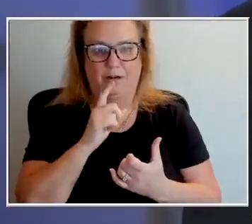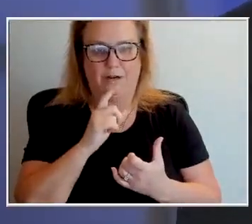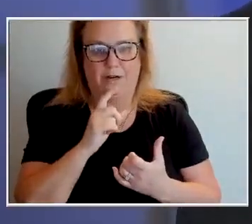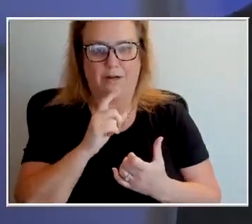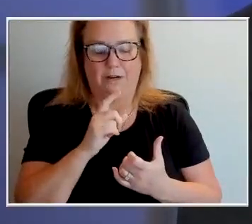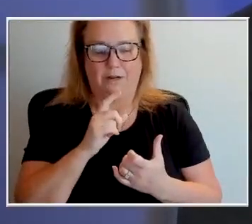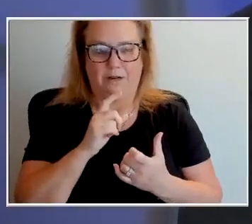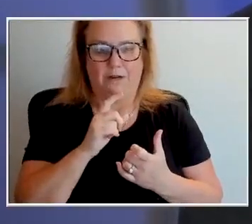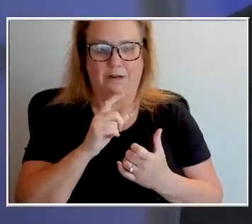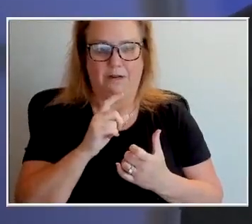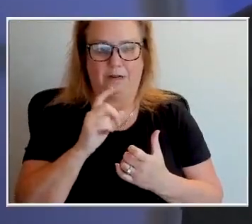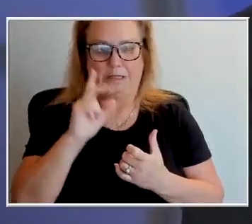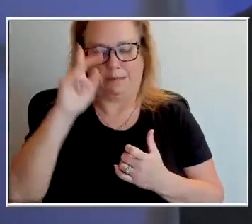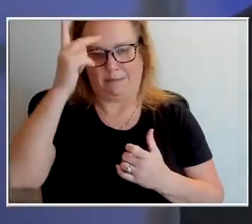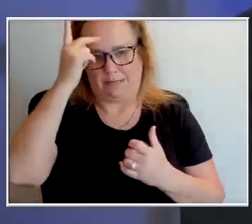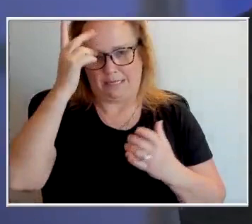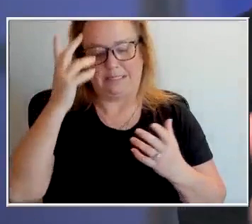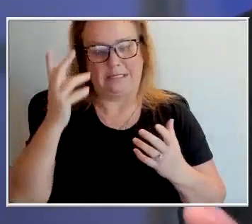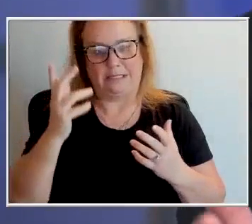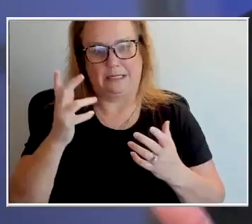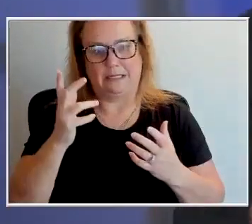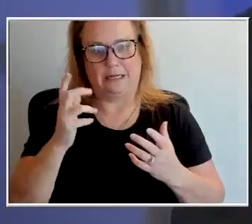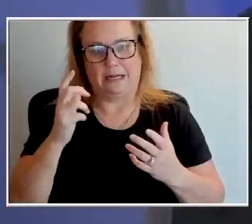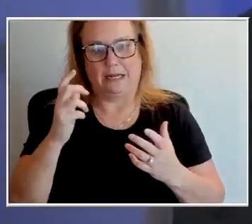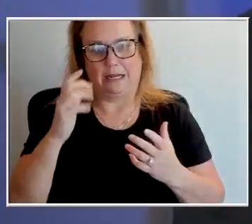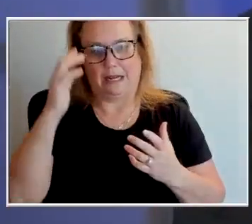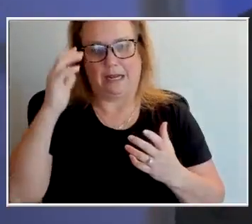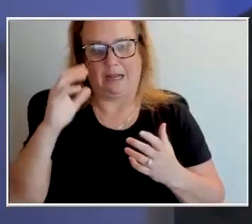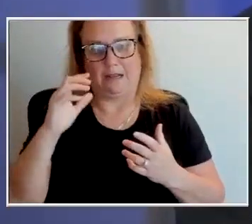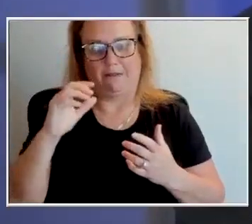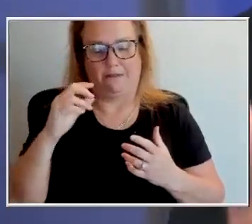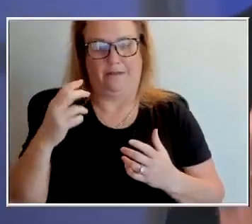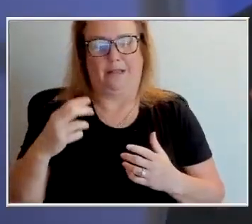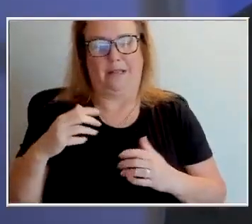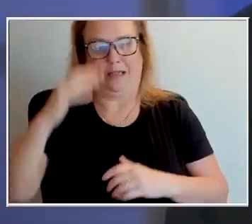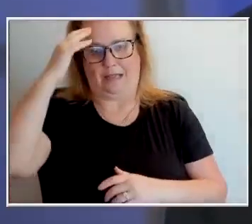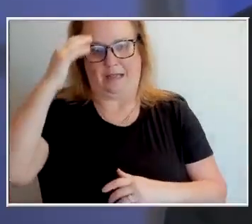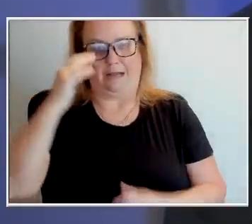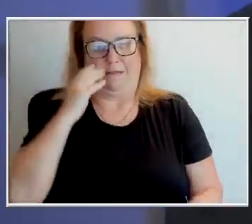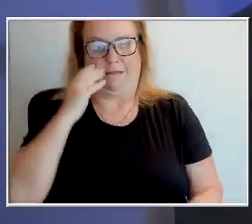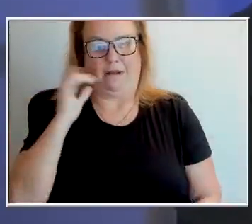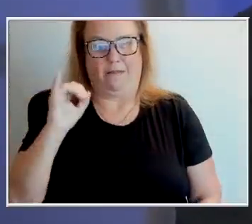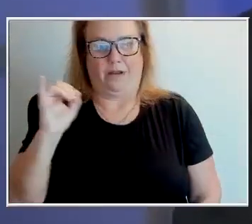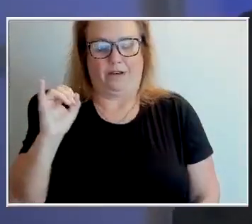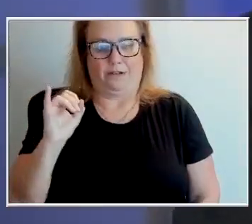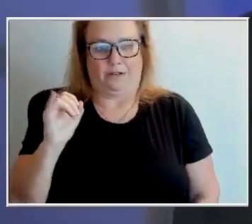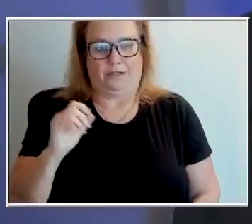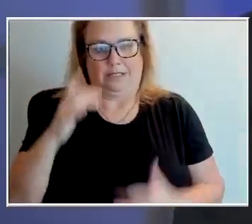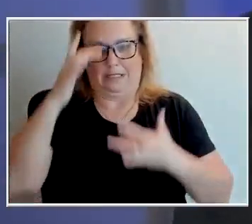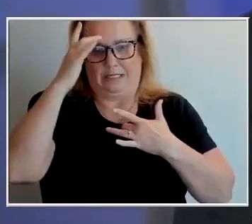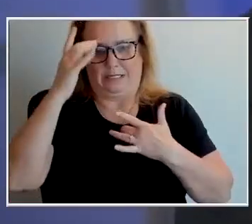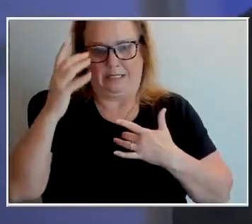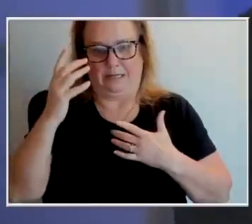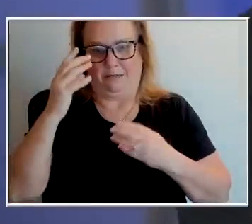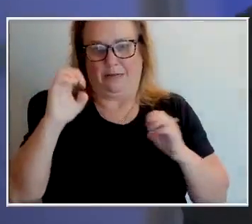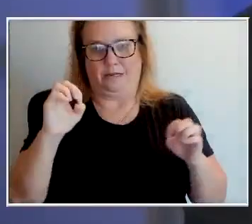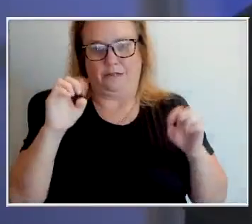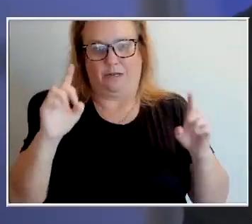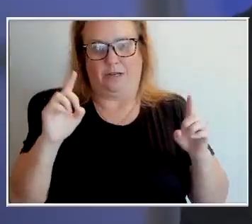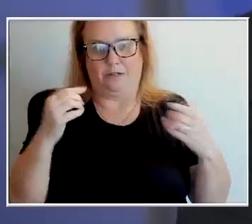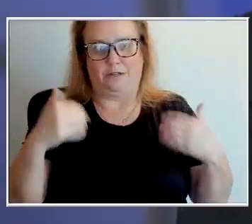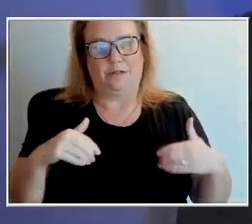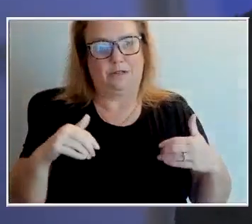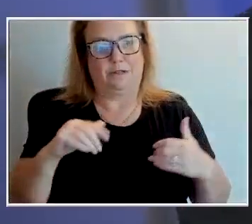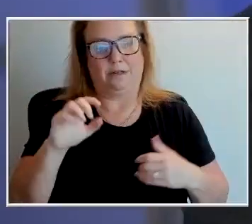being politicized, and I've got the head of infectious disease at my side giving me an education lesson that